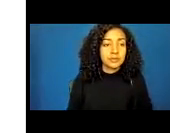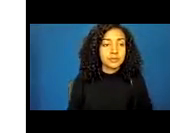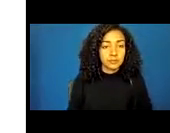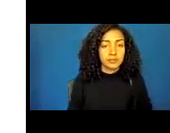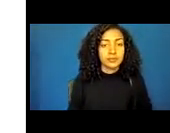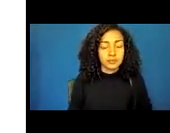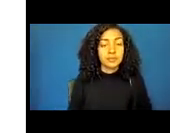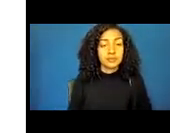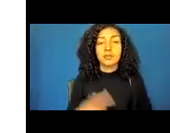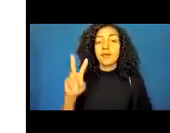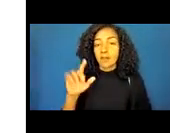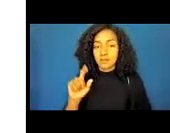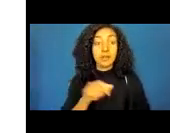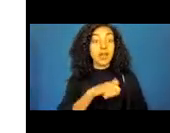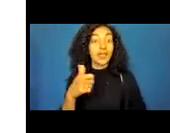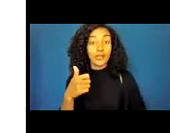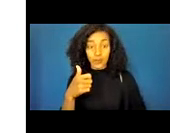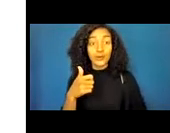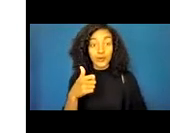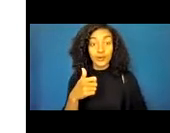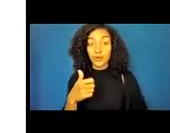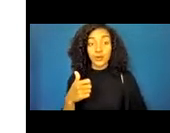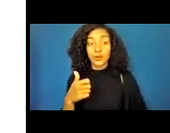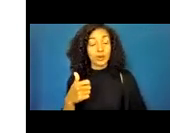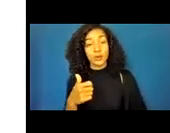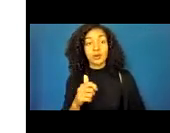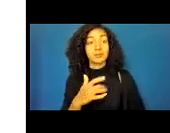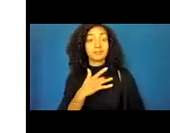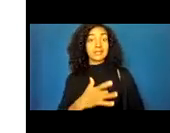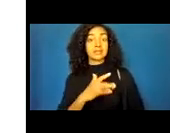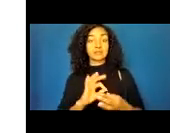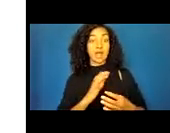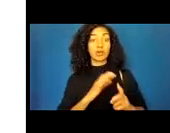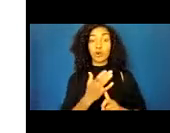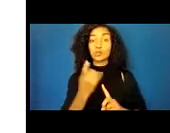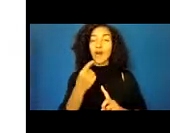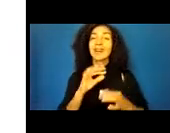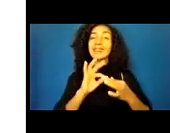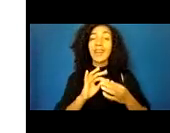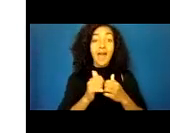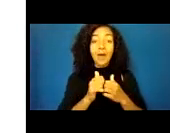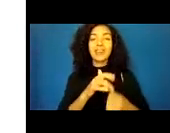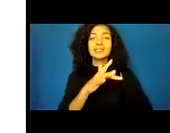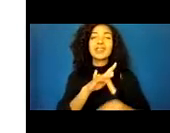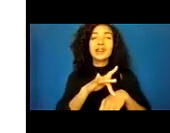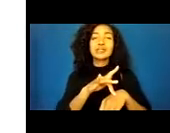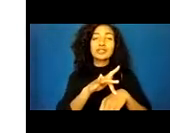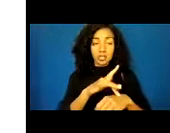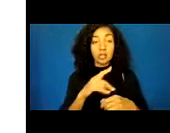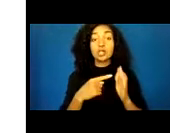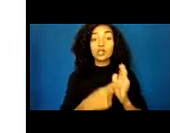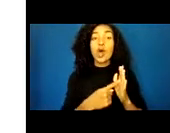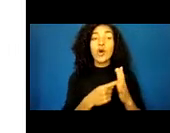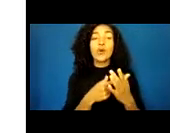Another thing that we have is connecting through touch. Our cultures show affection through hugs when